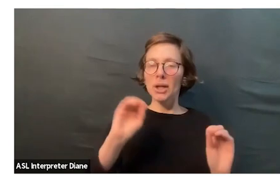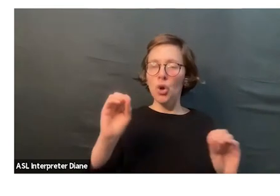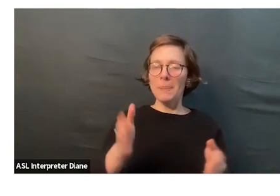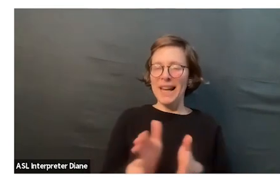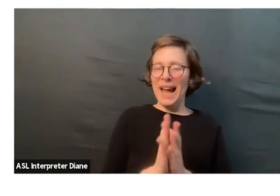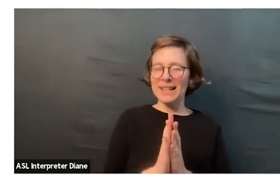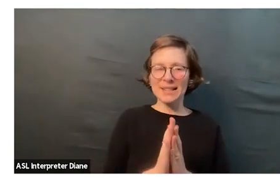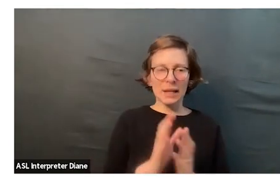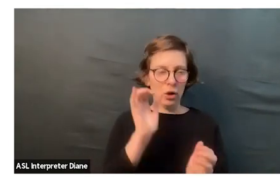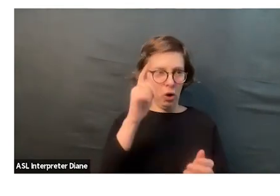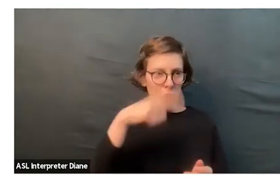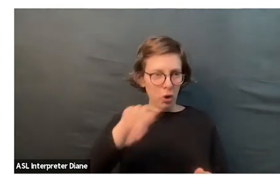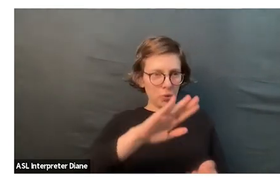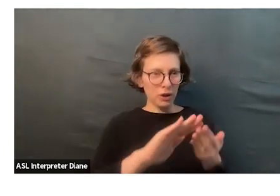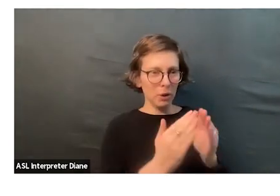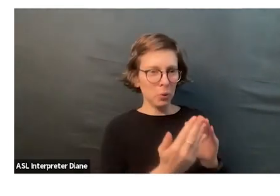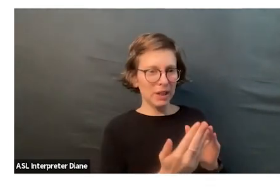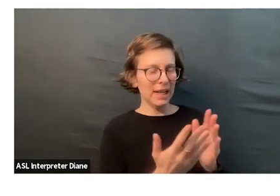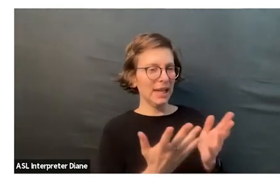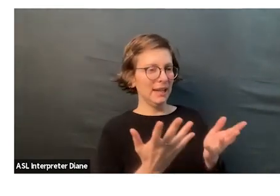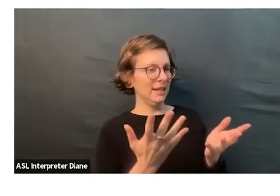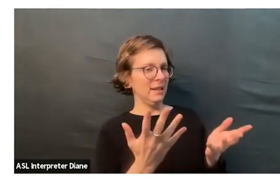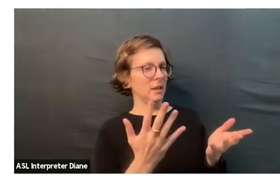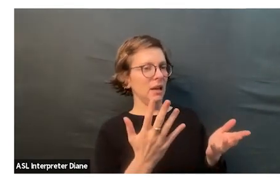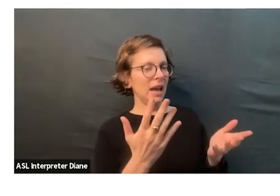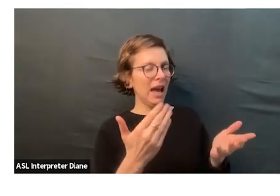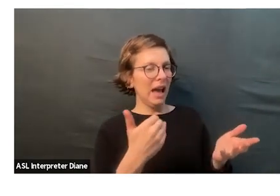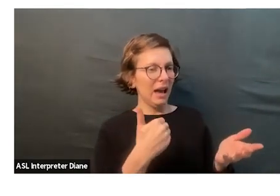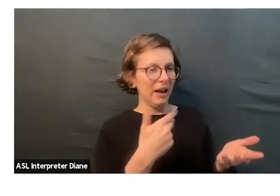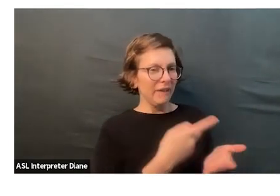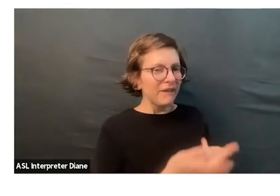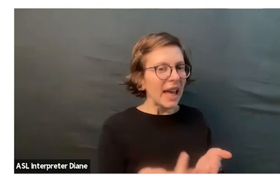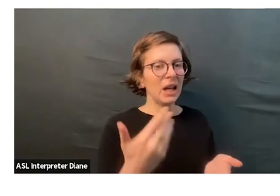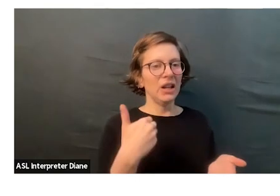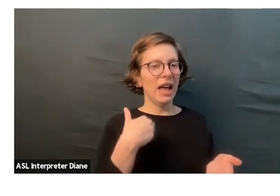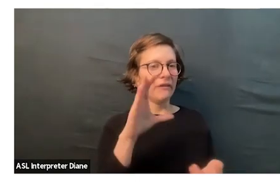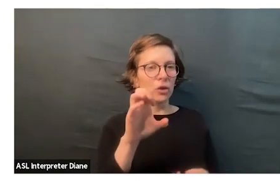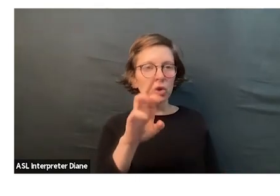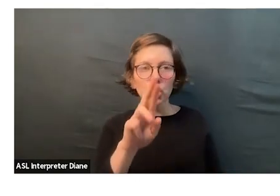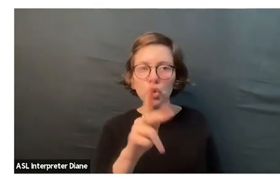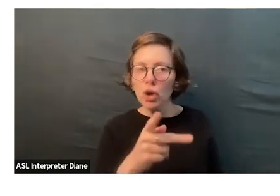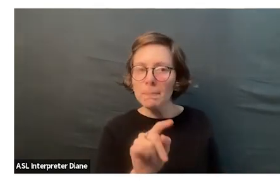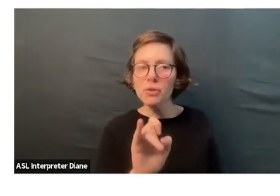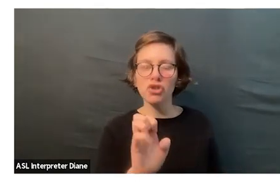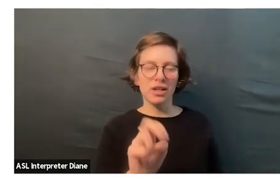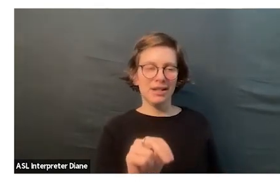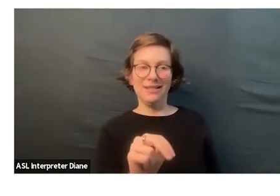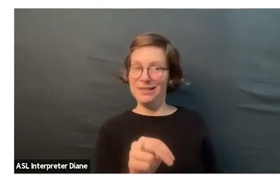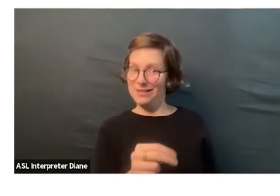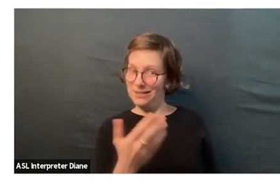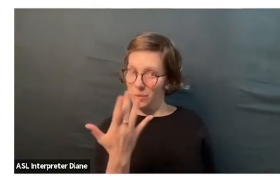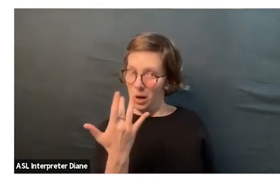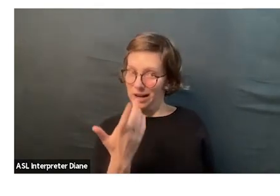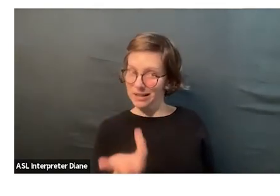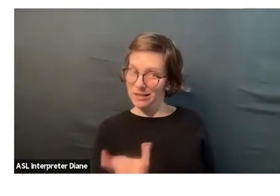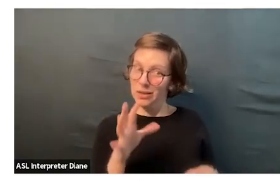well, the West has the right to preserve these artifacts because if they go back, they're going to just be destroyed. But we know in the invasion of